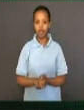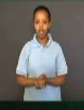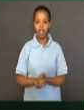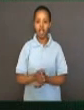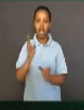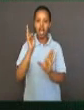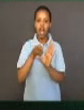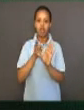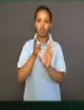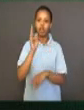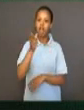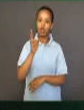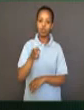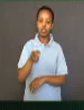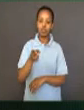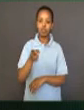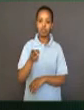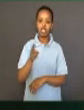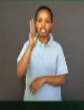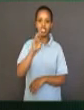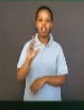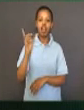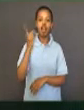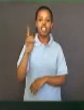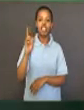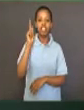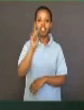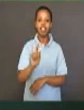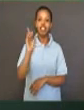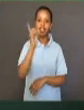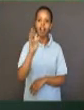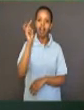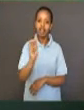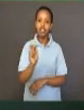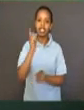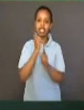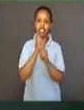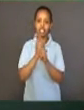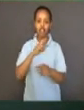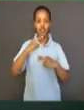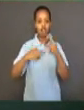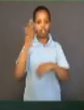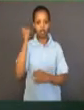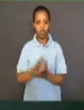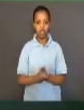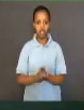Hydrogen cyanide was a product of the reaction. Well done.